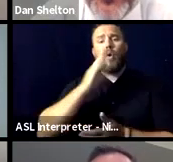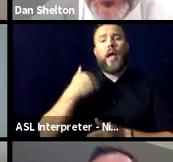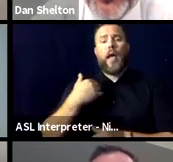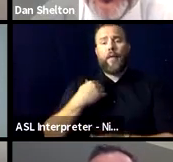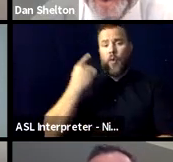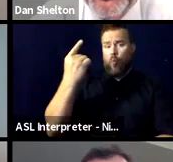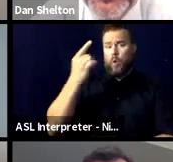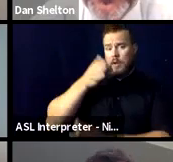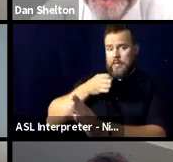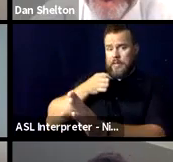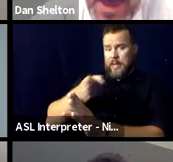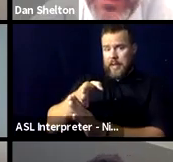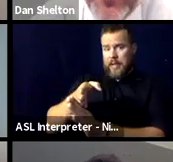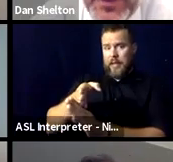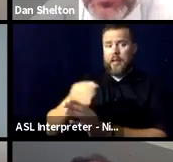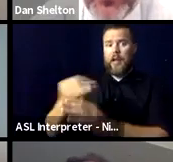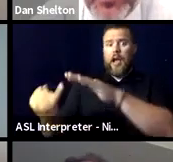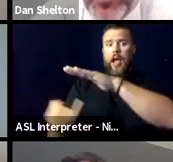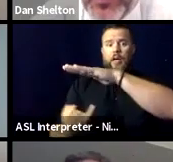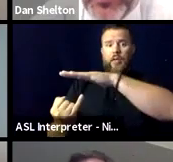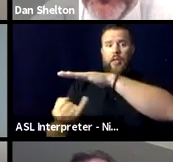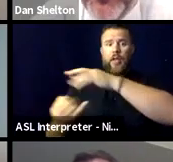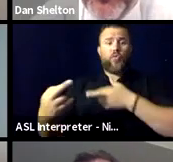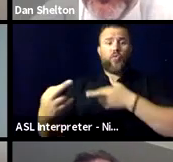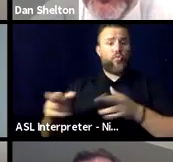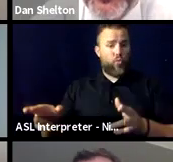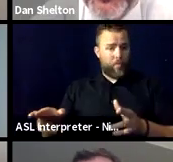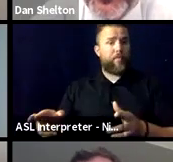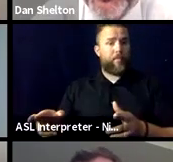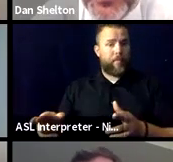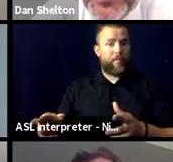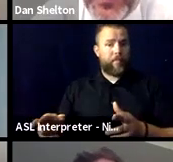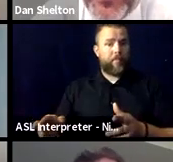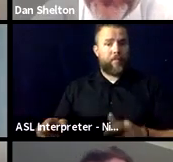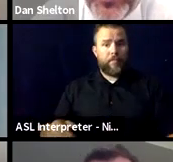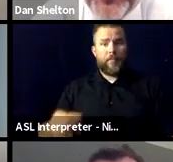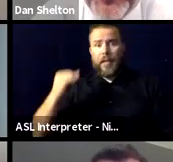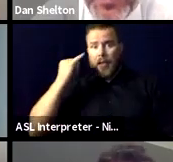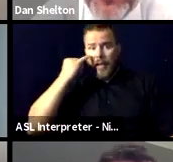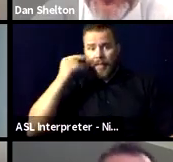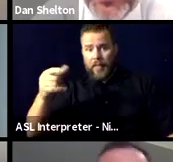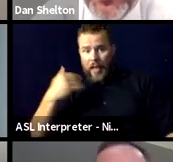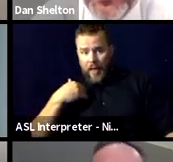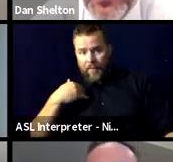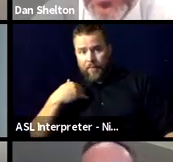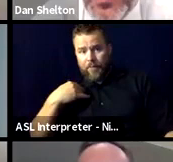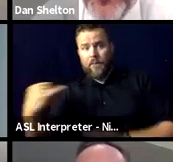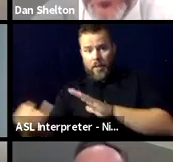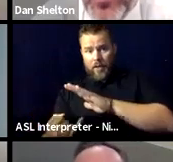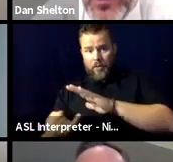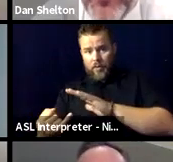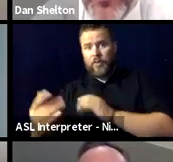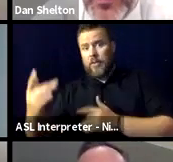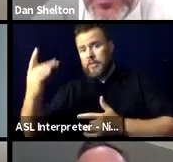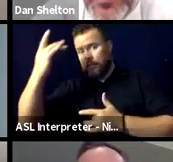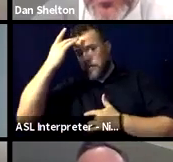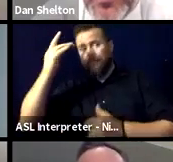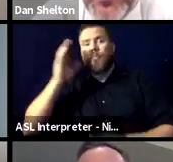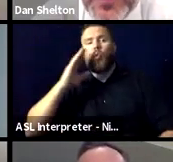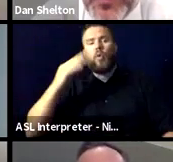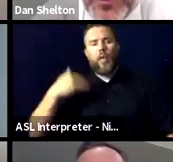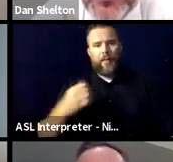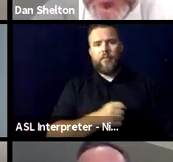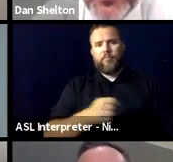we have anyone who we believe may be, we won't have certainty at that point, but may be, they will have